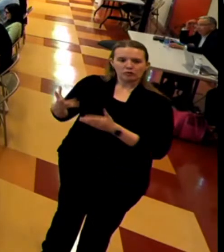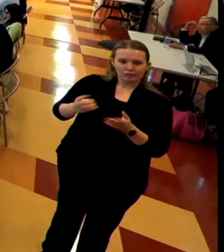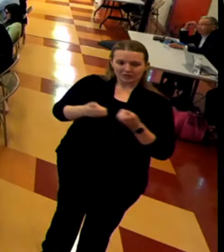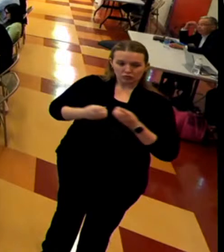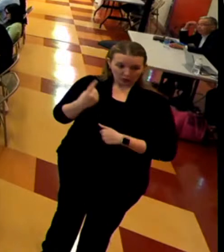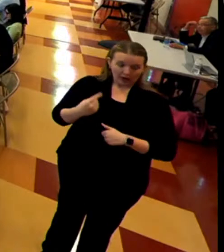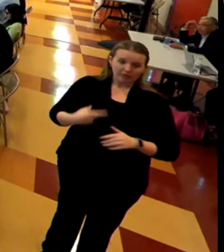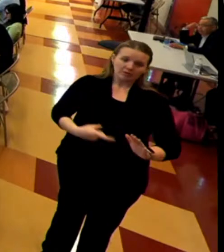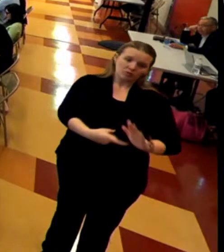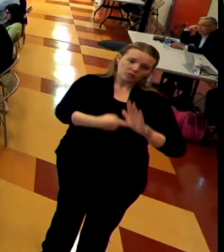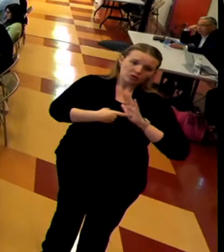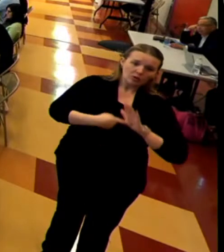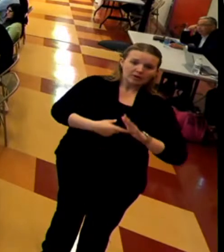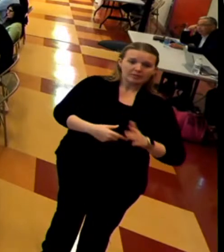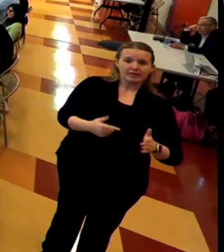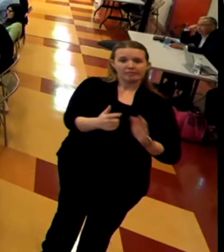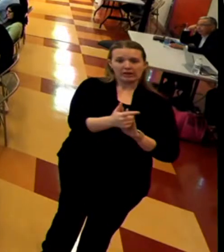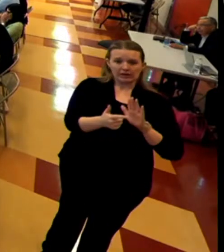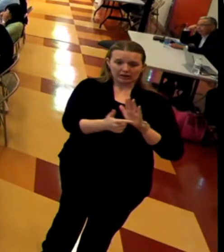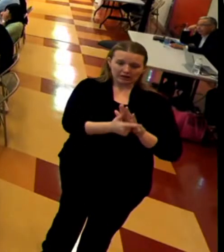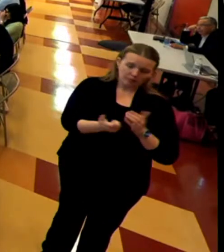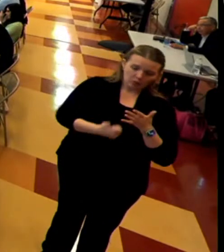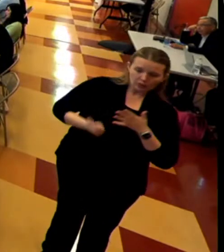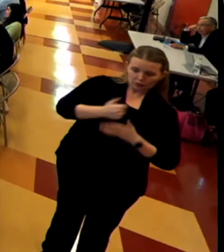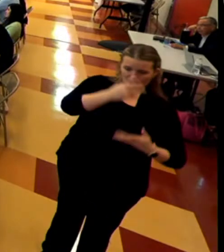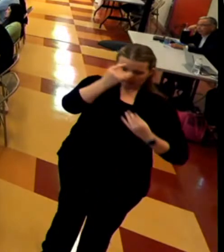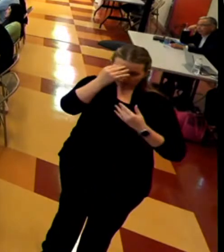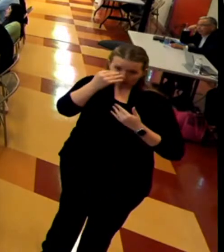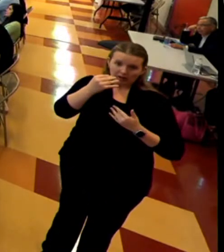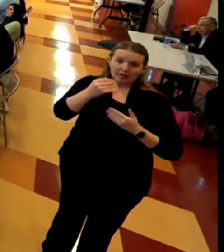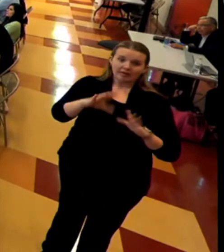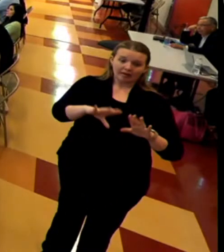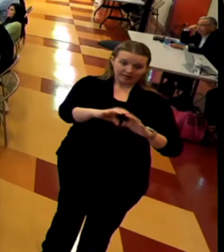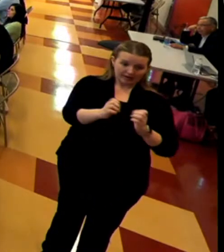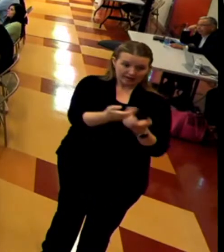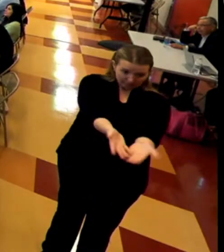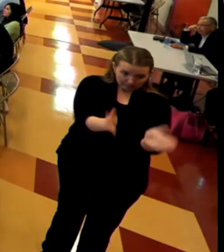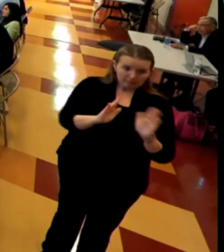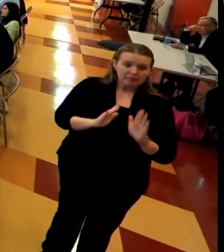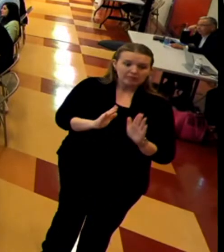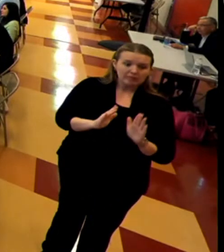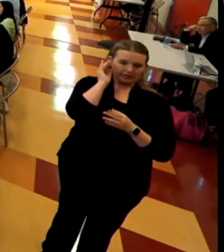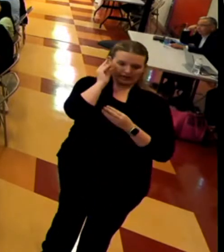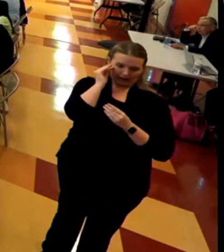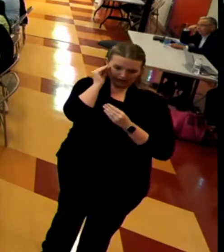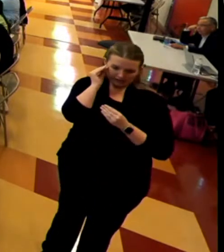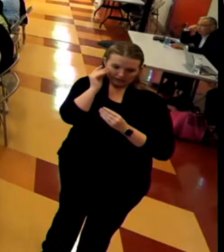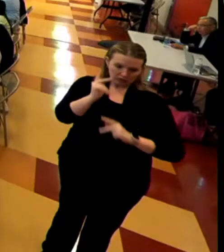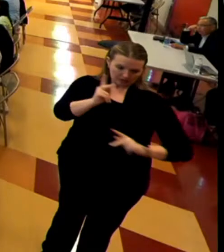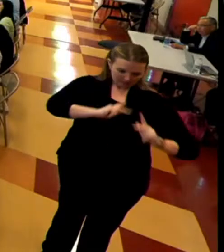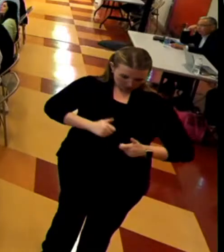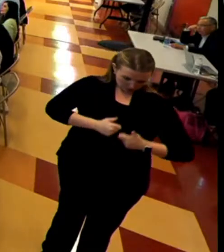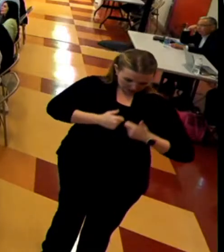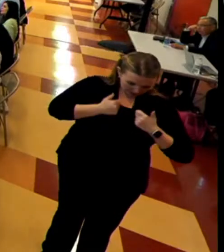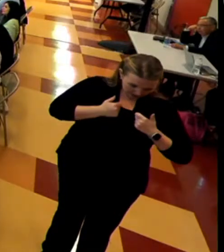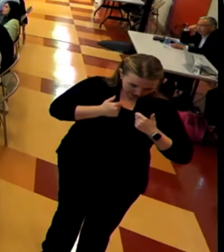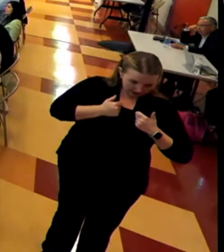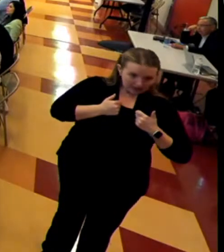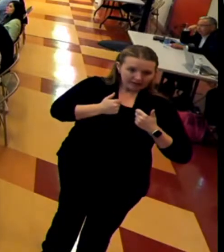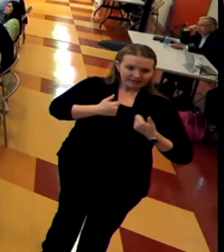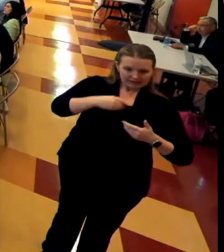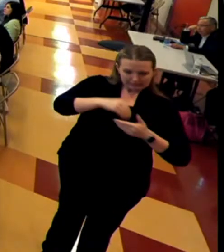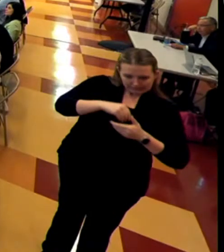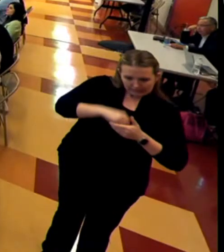legal requirements, priority considerations direct that the committee or task force may consider the residents of incumbents within their